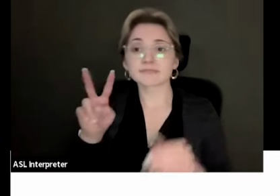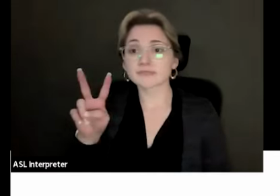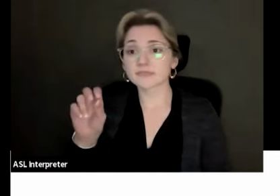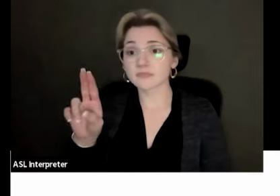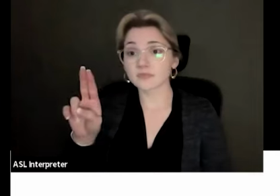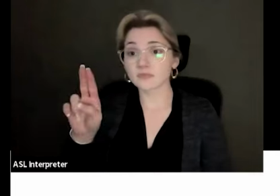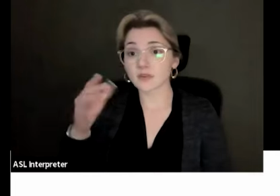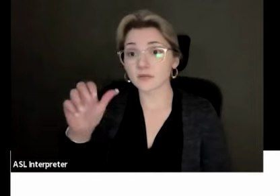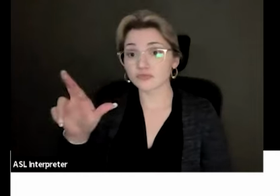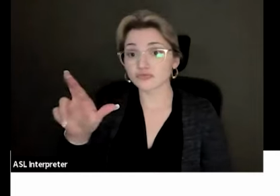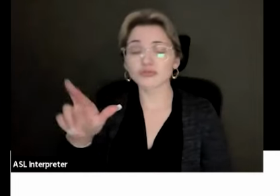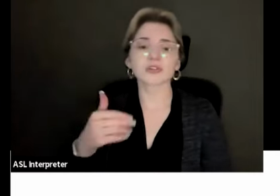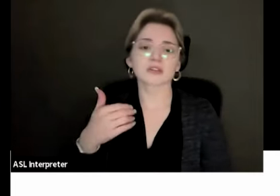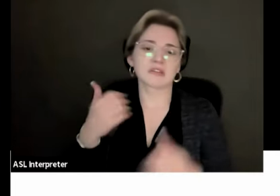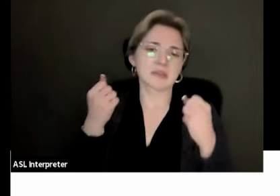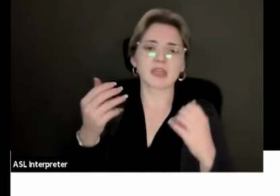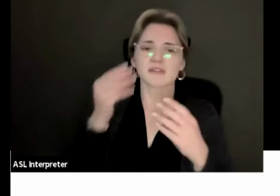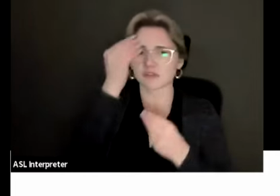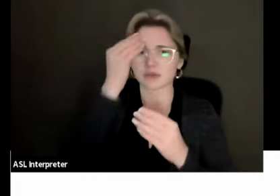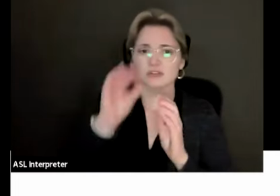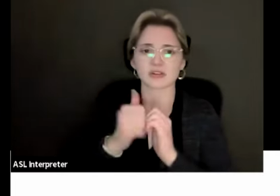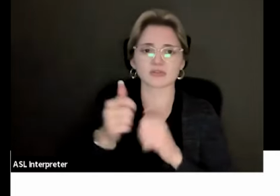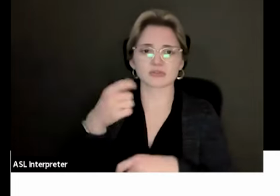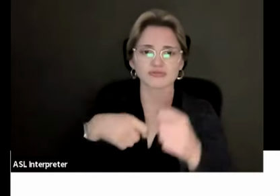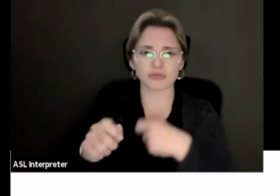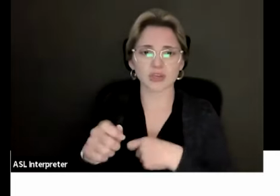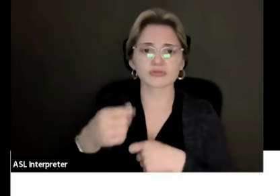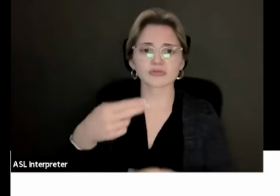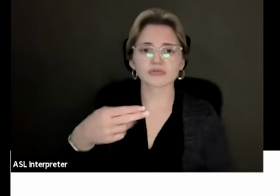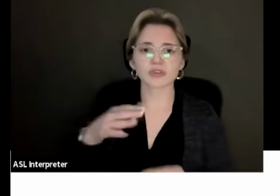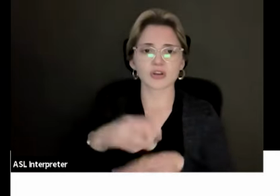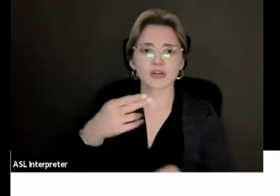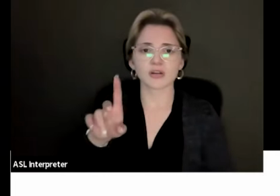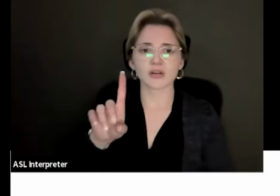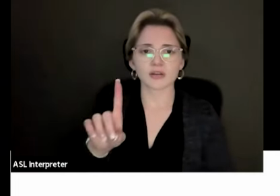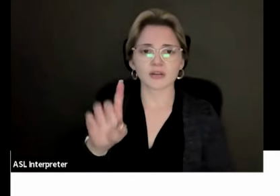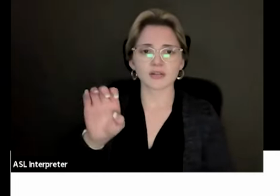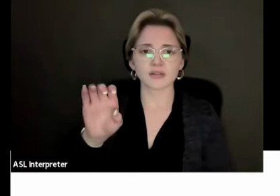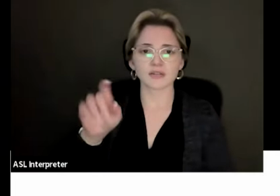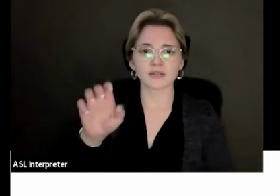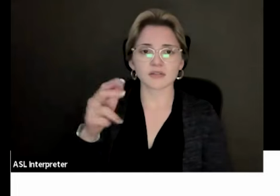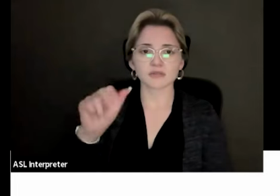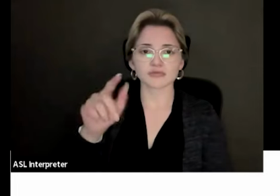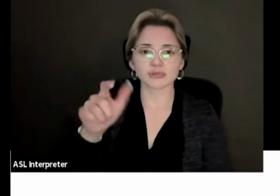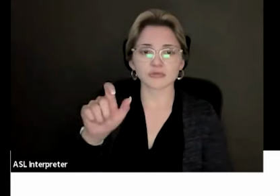voucher. There's a lot of information on HUD Exchange and HUD.gov. Also, our